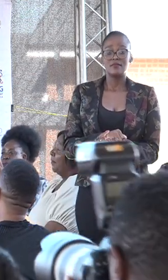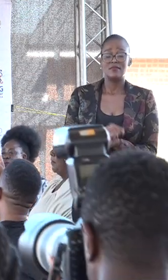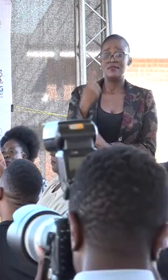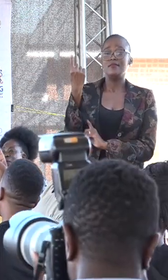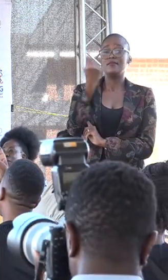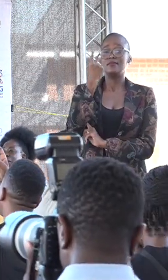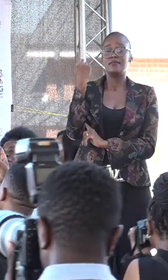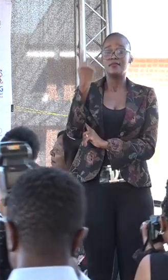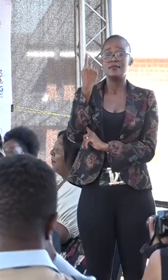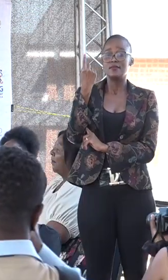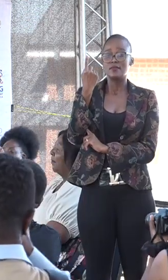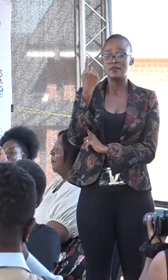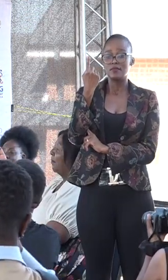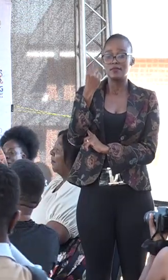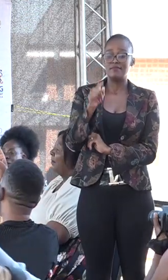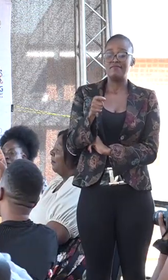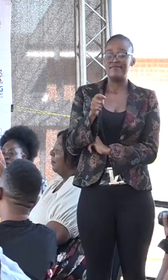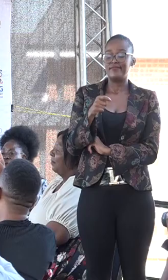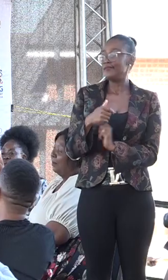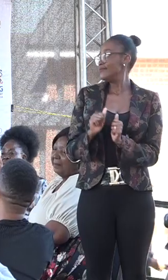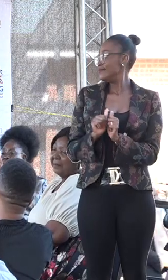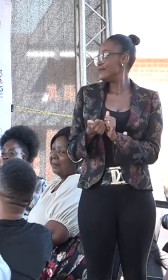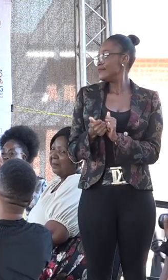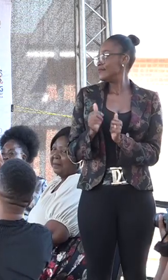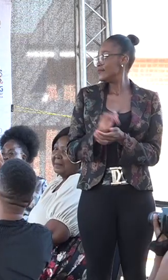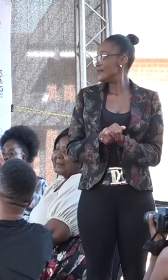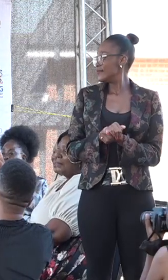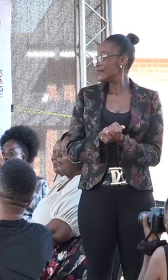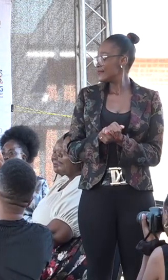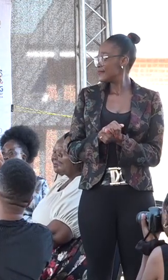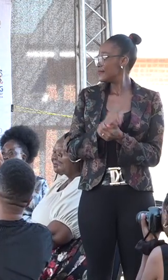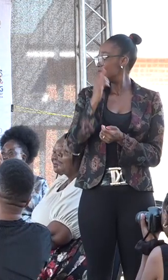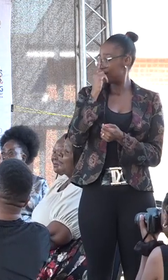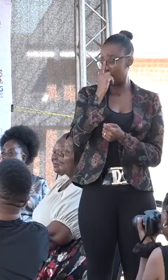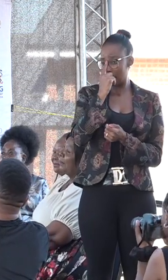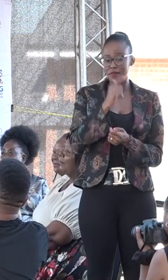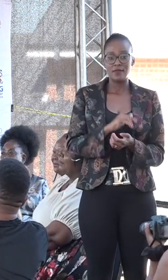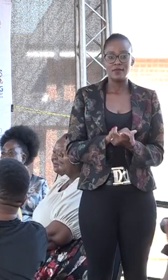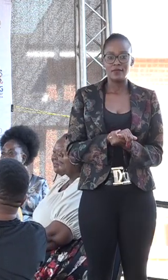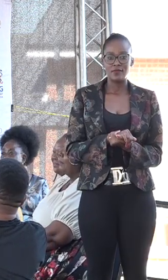principal kitse di kia ukaema mo kitse di kia principal